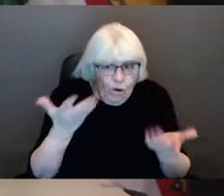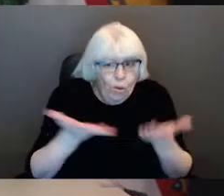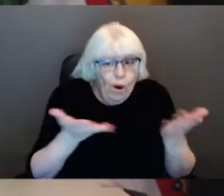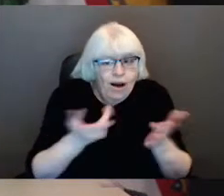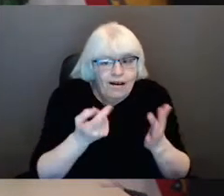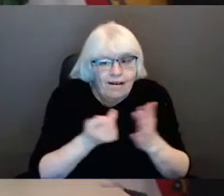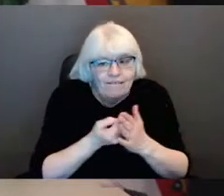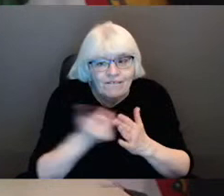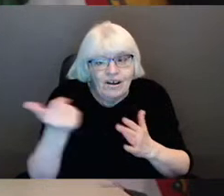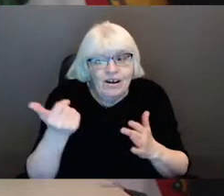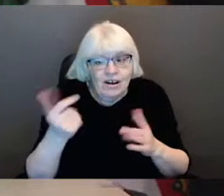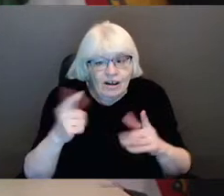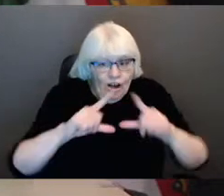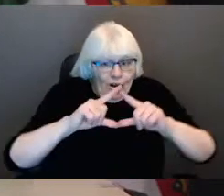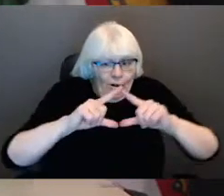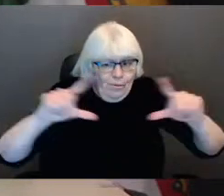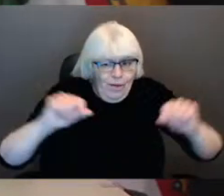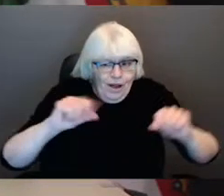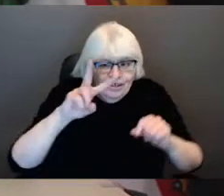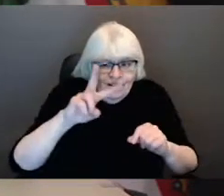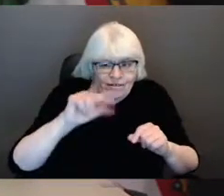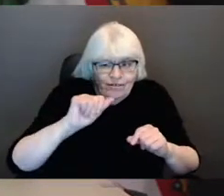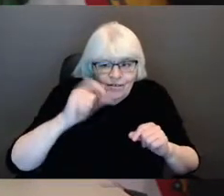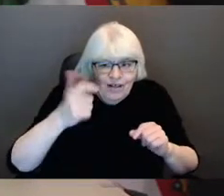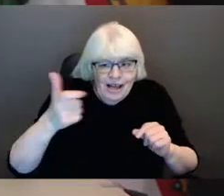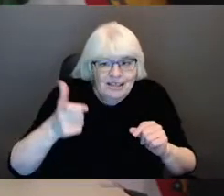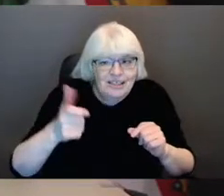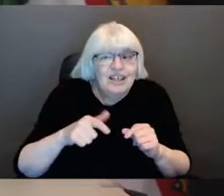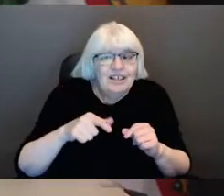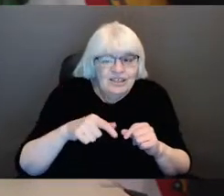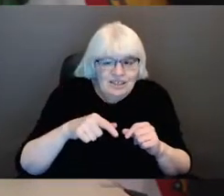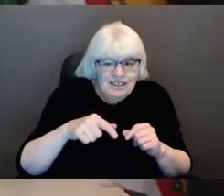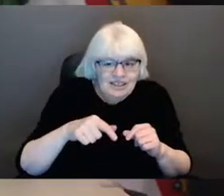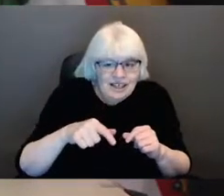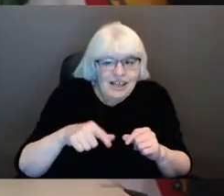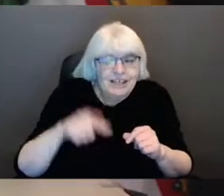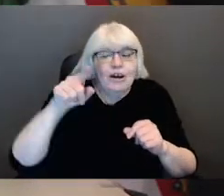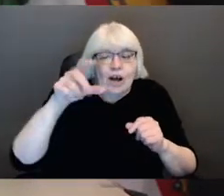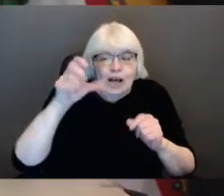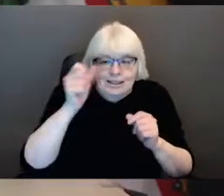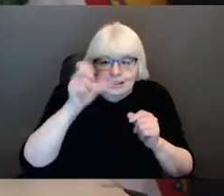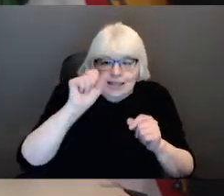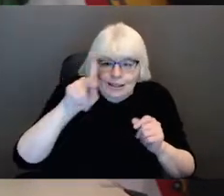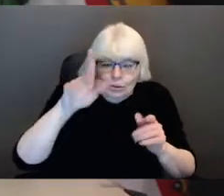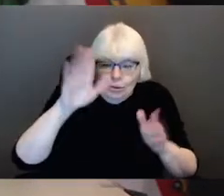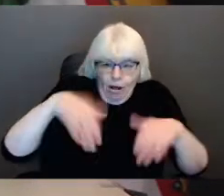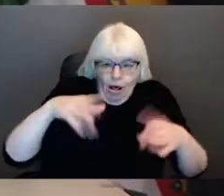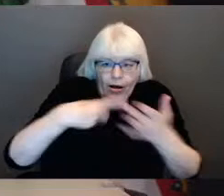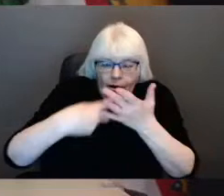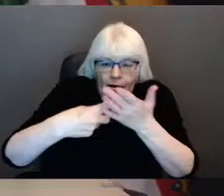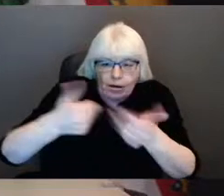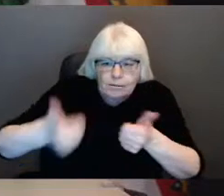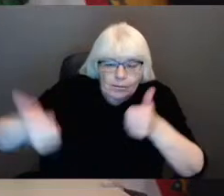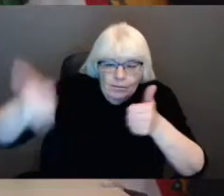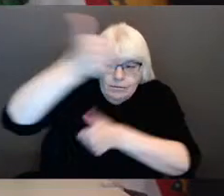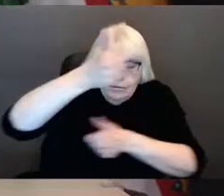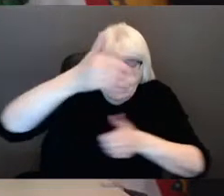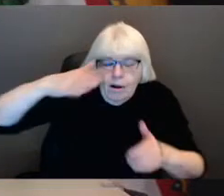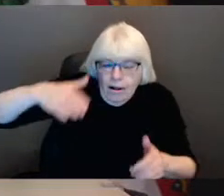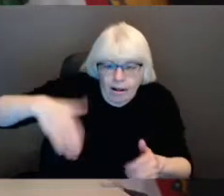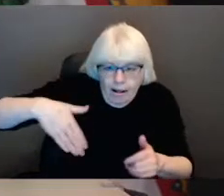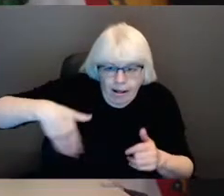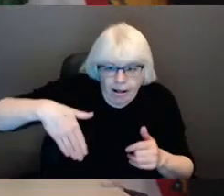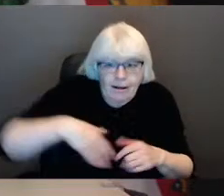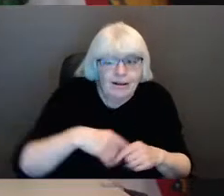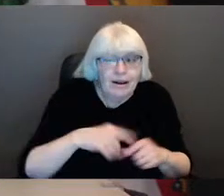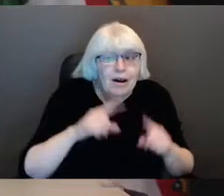that we are hoping to lay out a roadmap of how we get through this once we get through the peak.